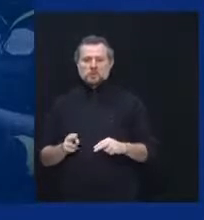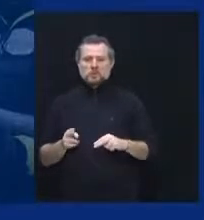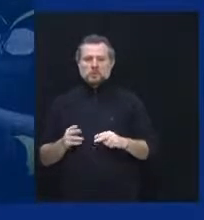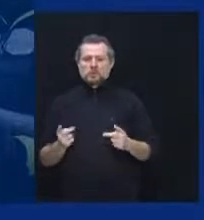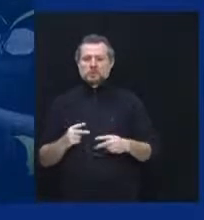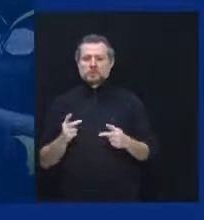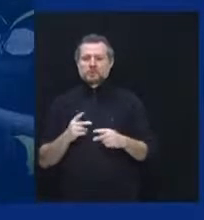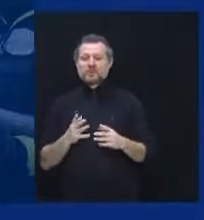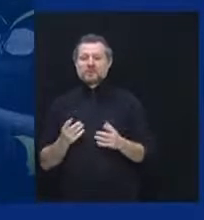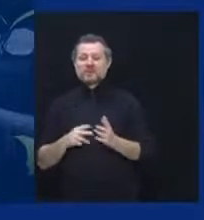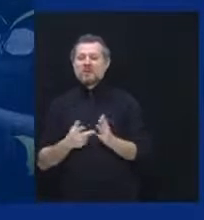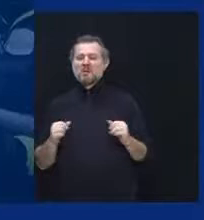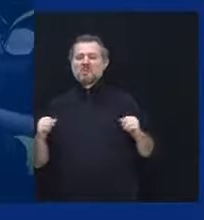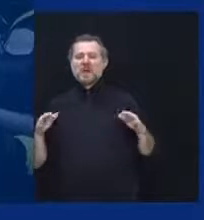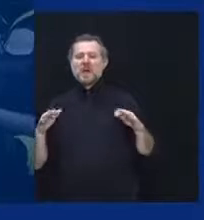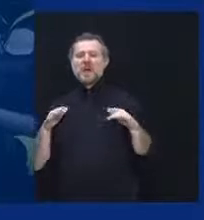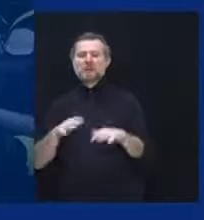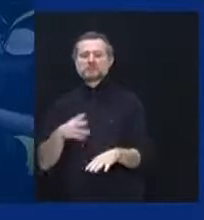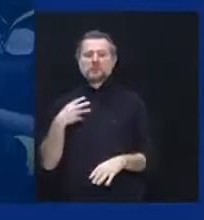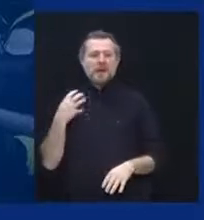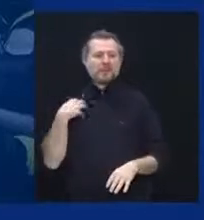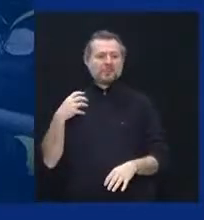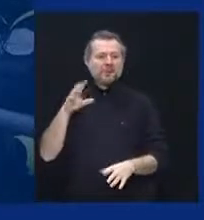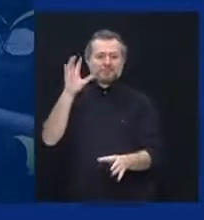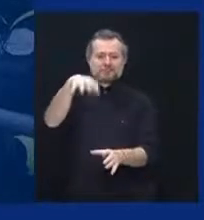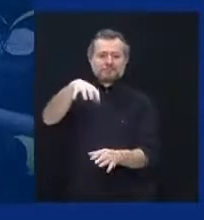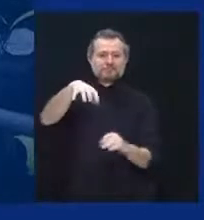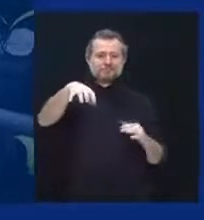storm, and it starts with